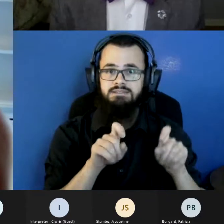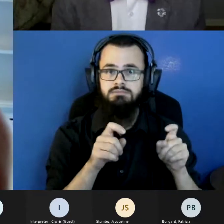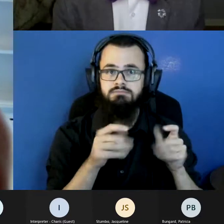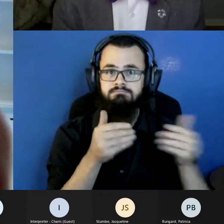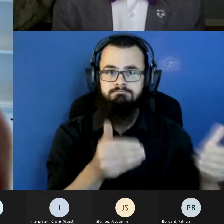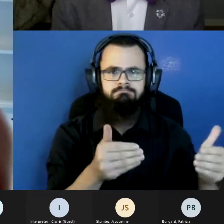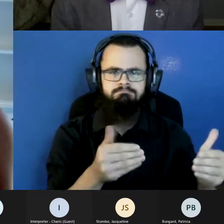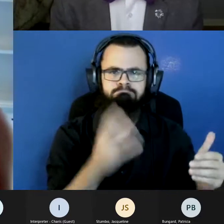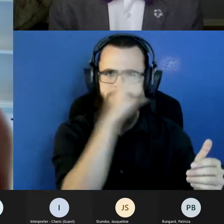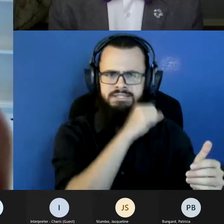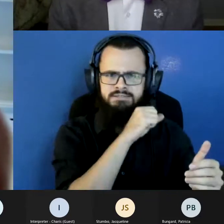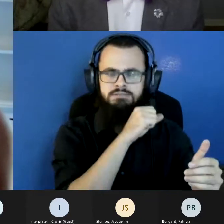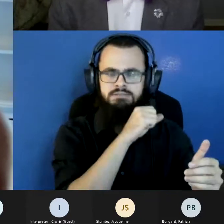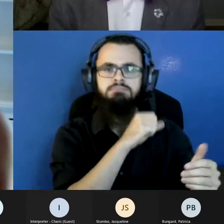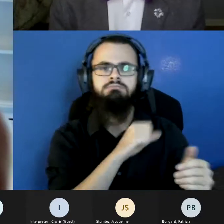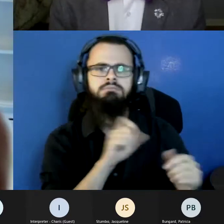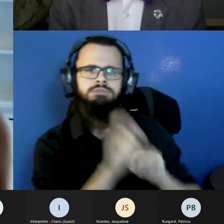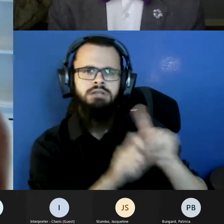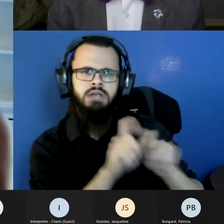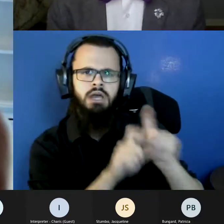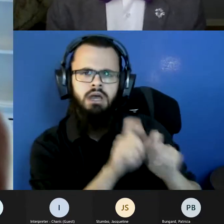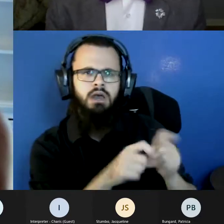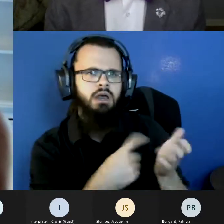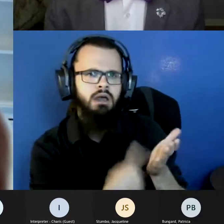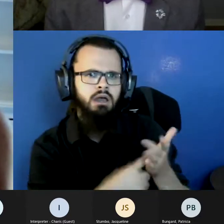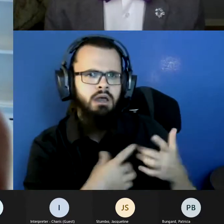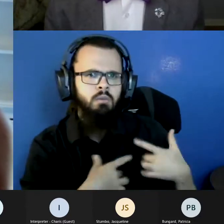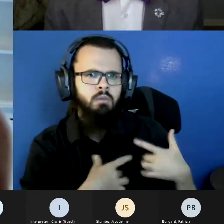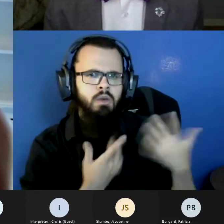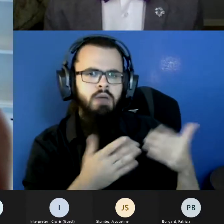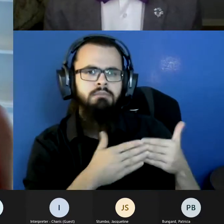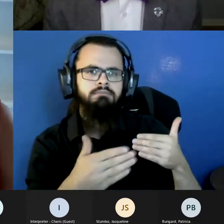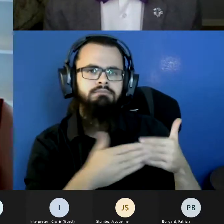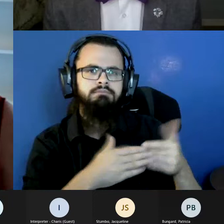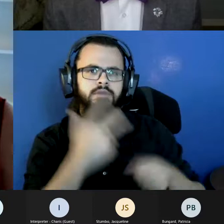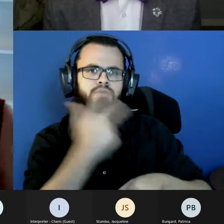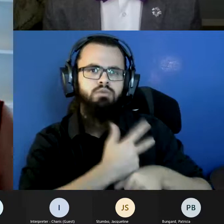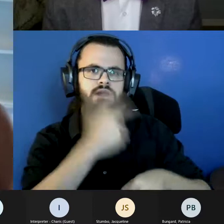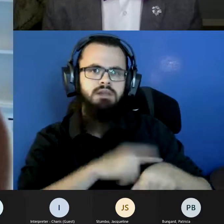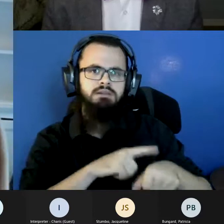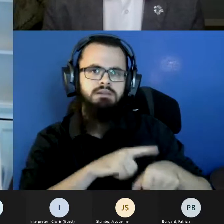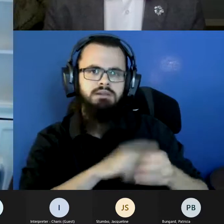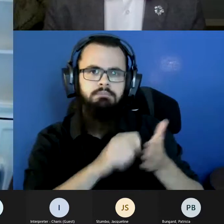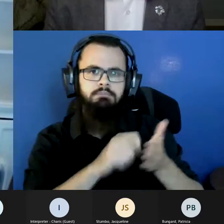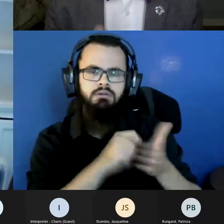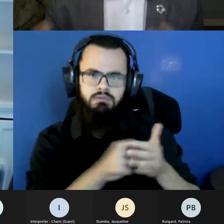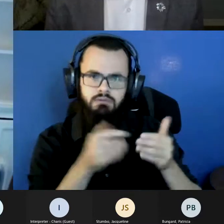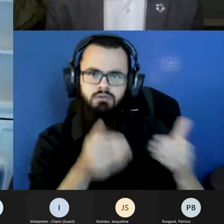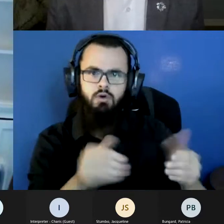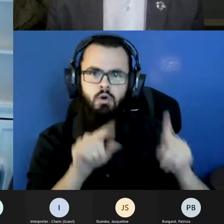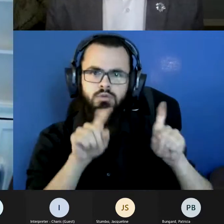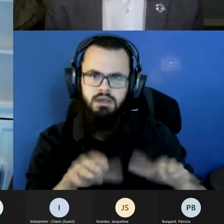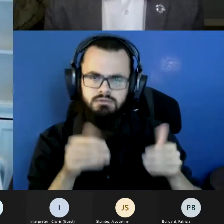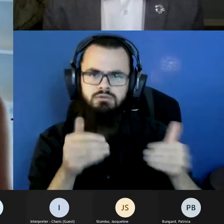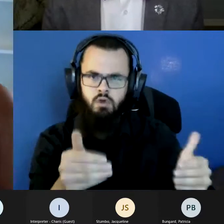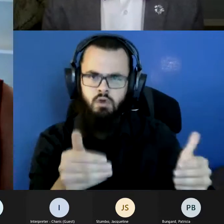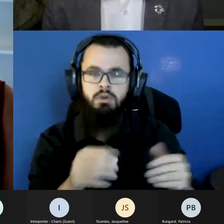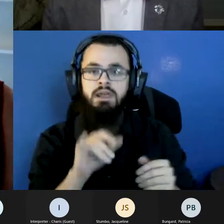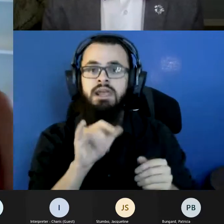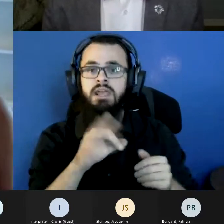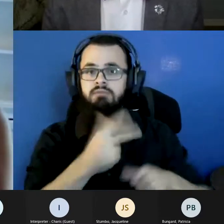to come into compliance with those expectations. Provided, again, that they don't at that point, we'll reach out